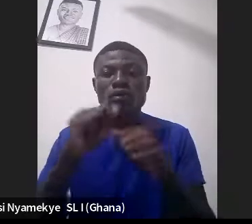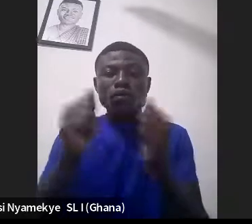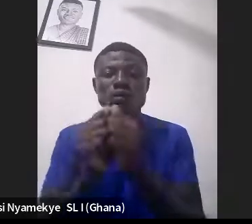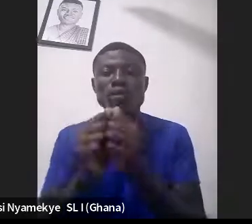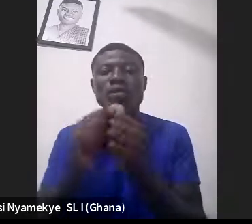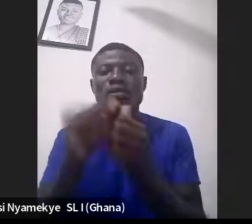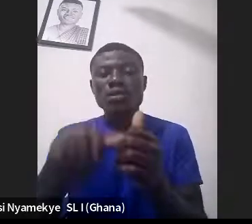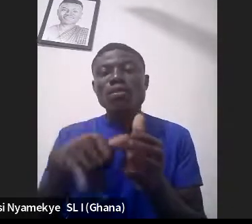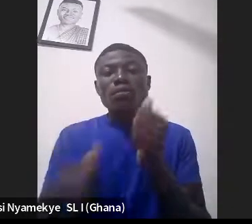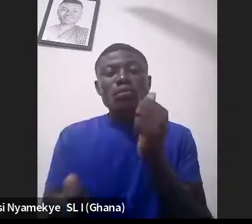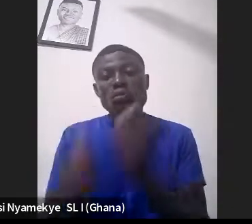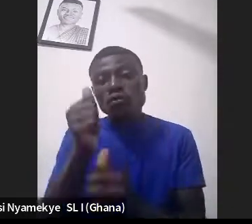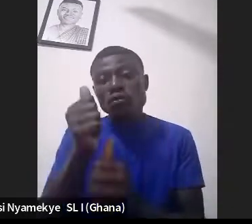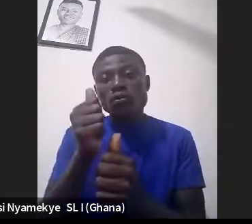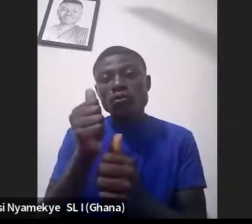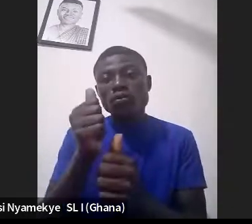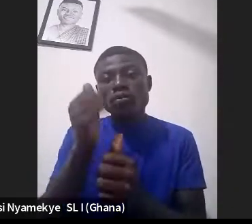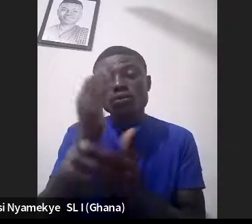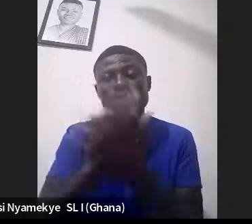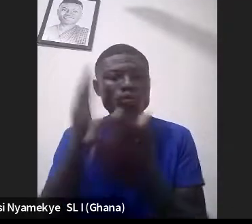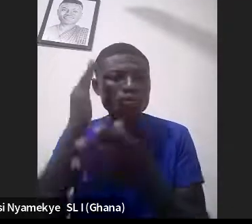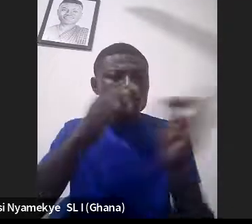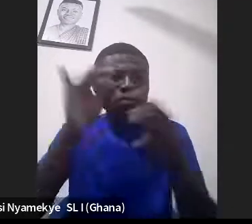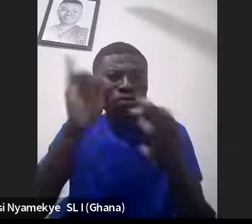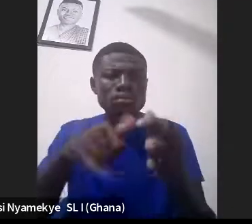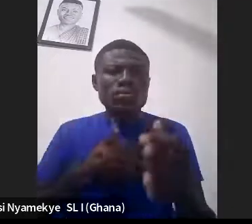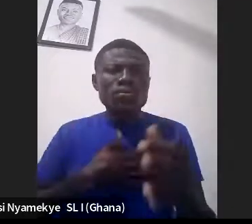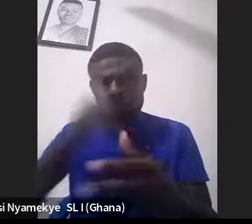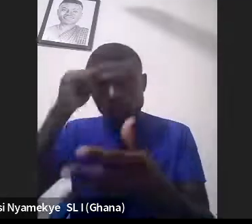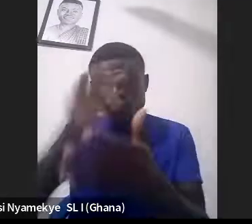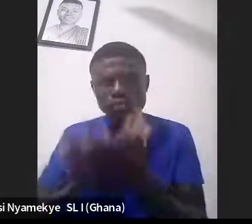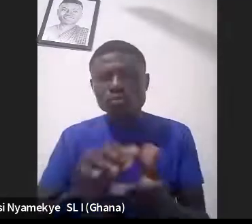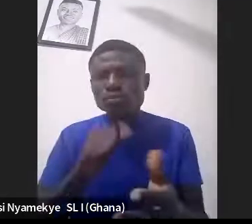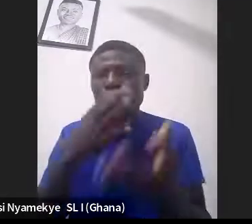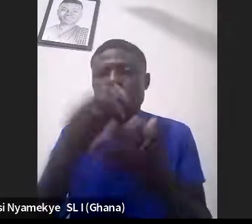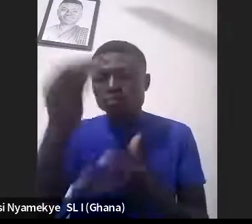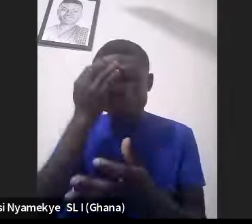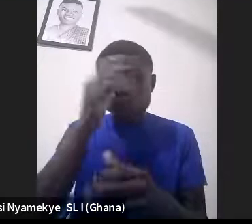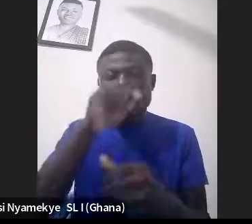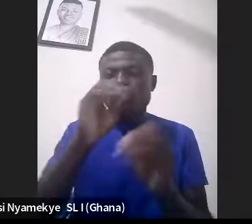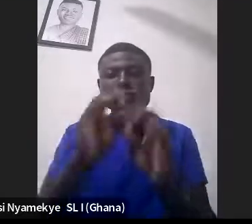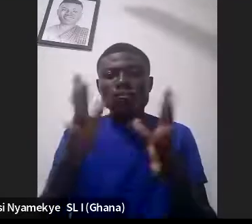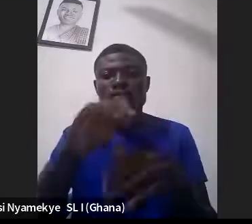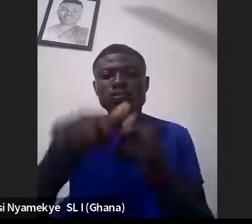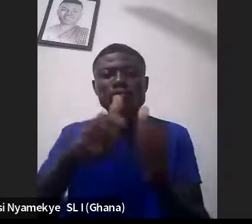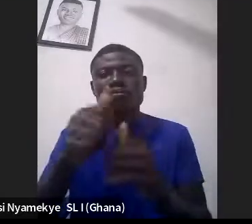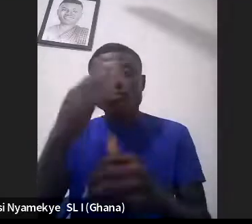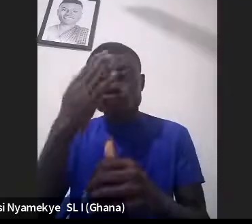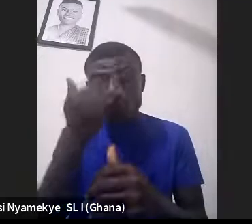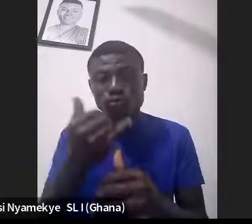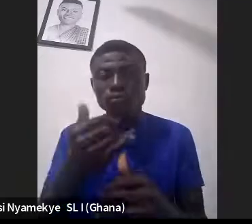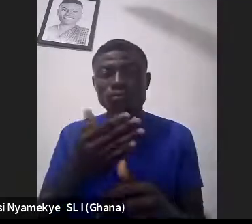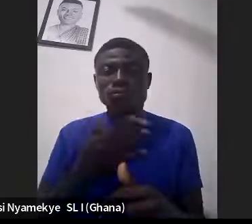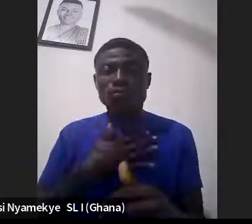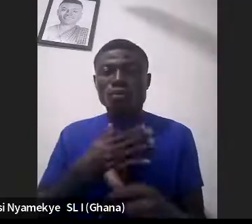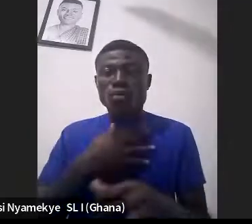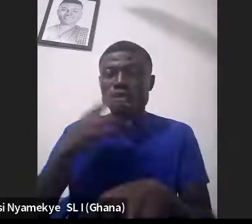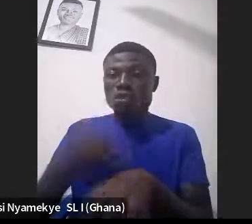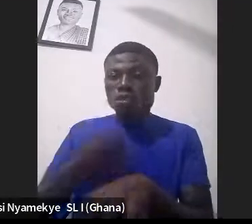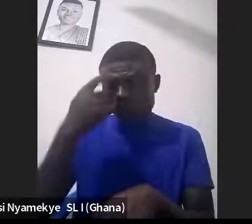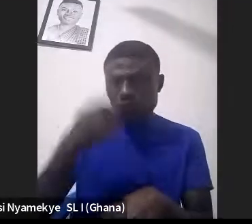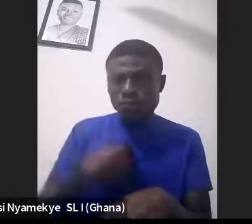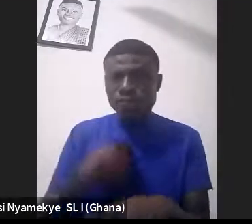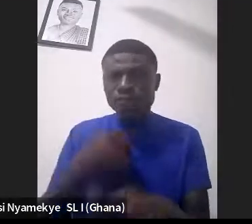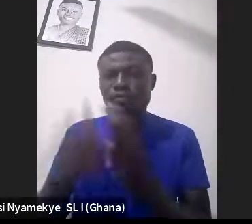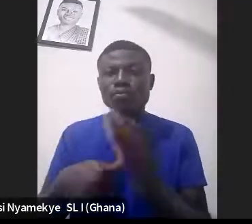some of them will share that, okay, my husband doesn't even want to know anything about it because this is quite hard for him to take.